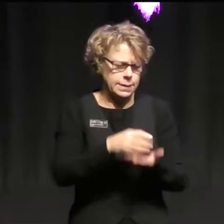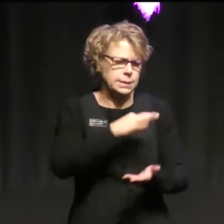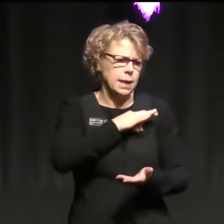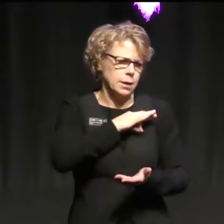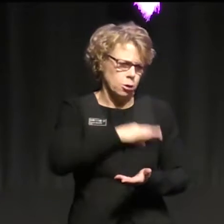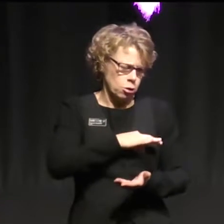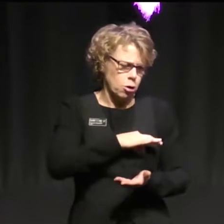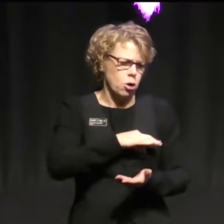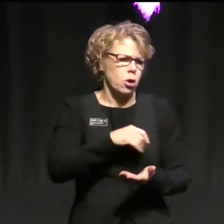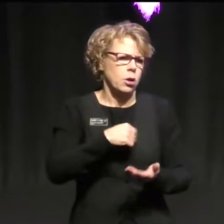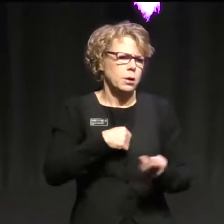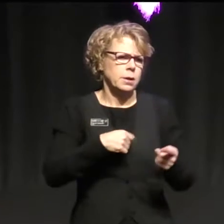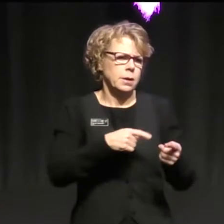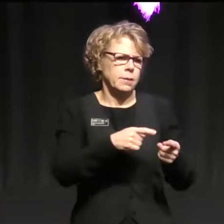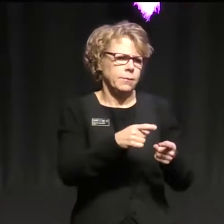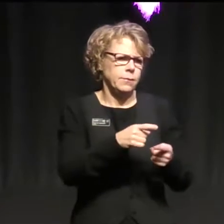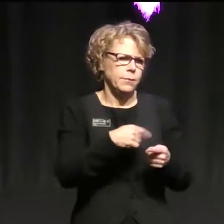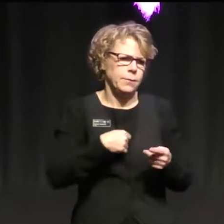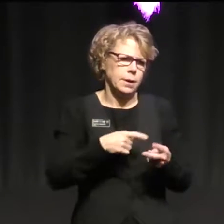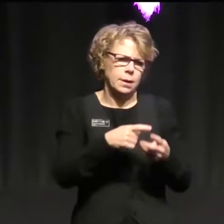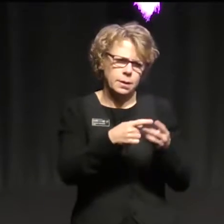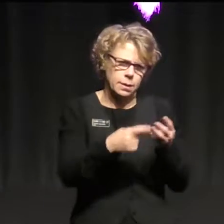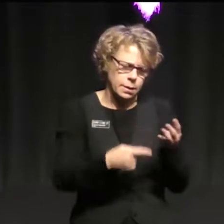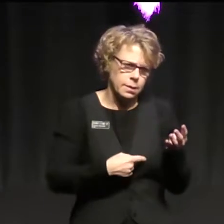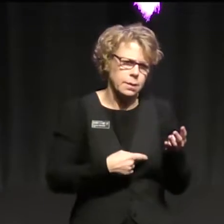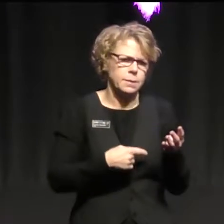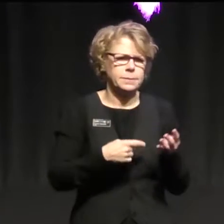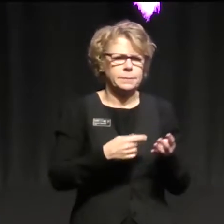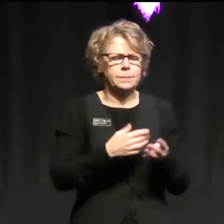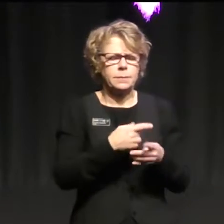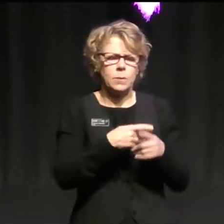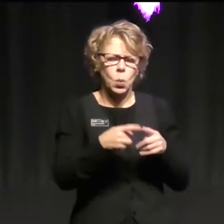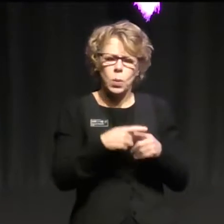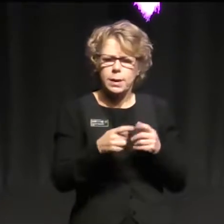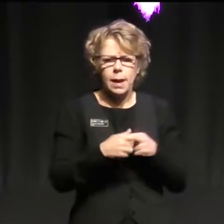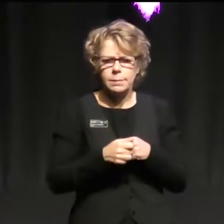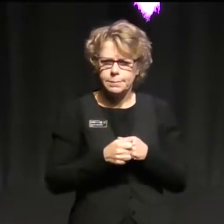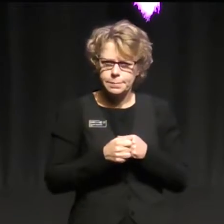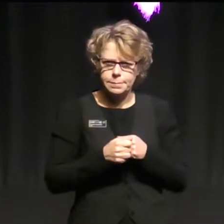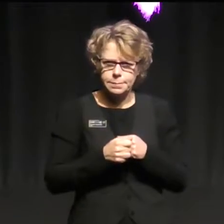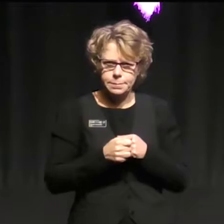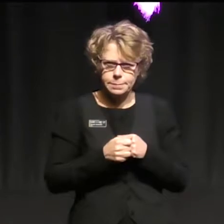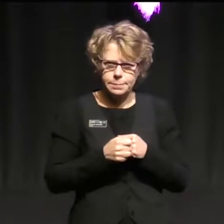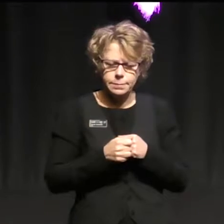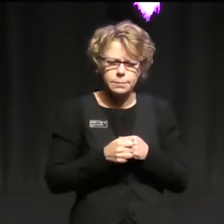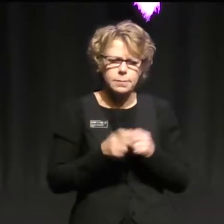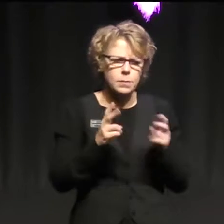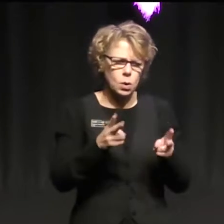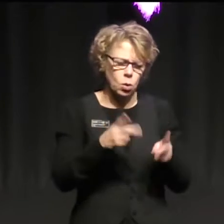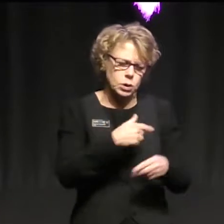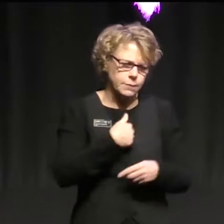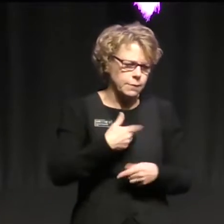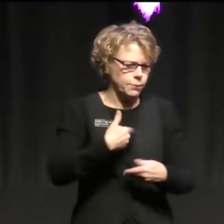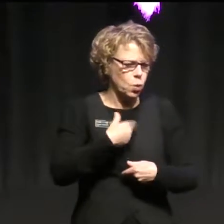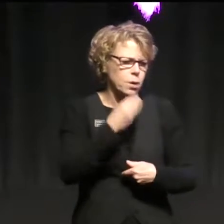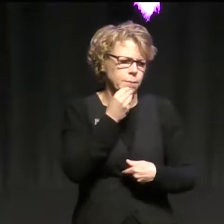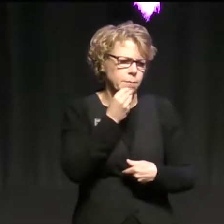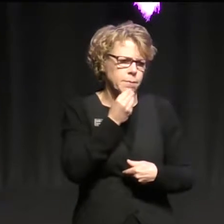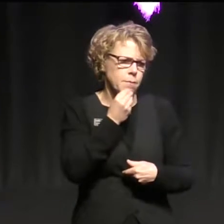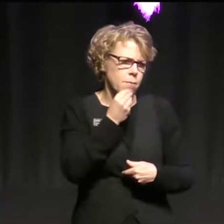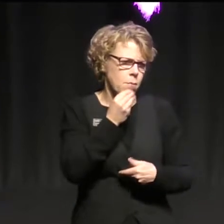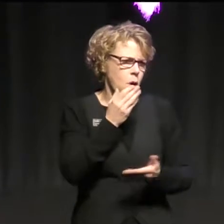salt miners, be it weavers, be it artisans. And it also gives food security to